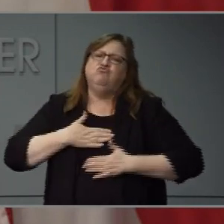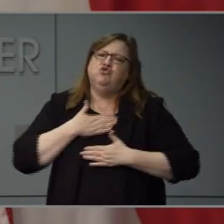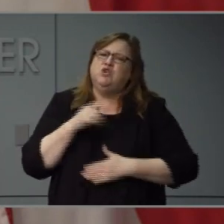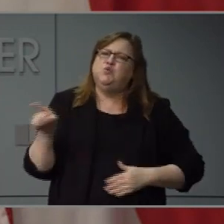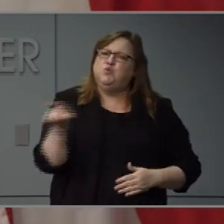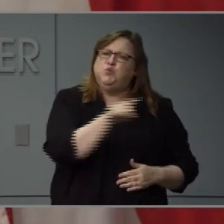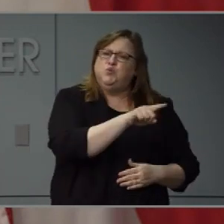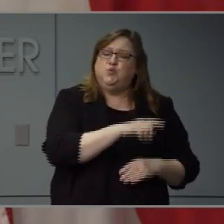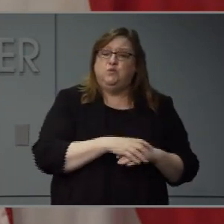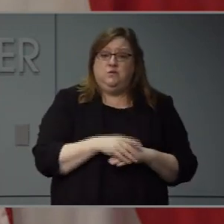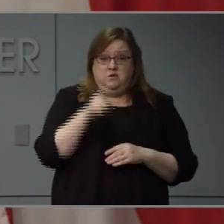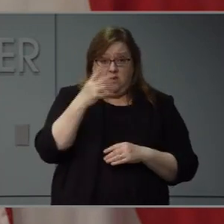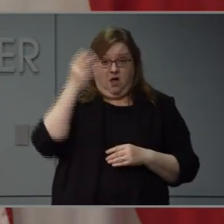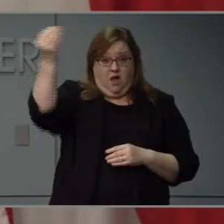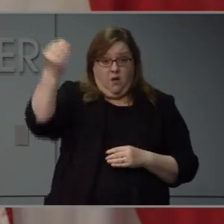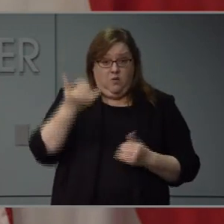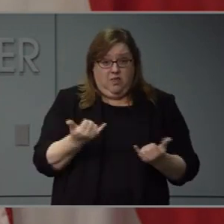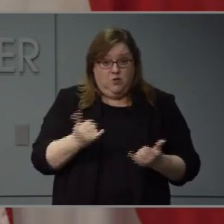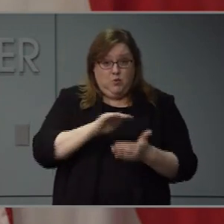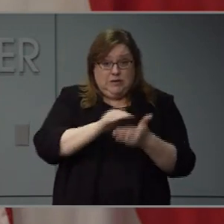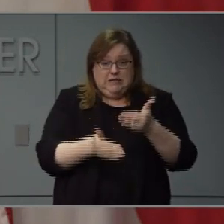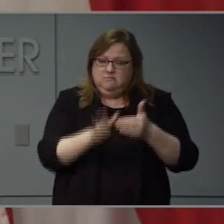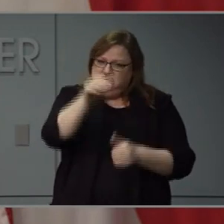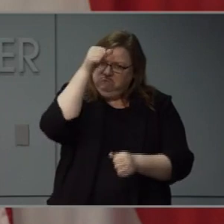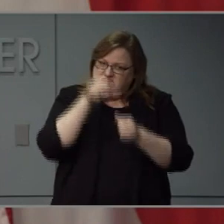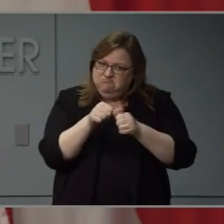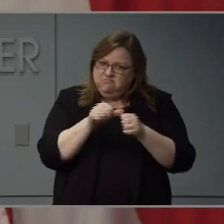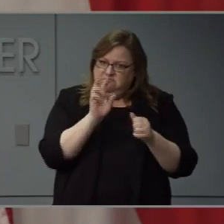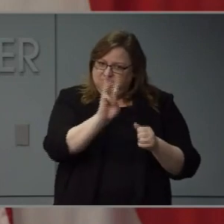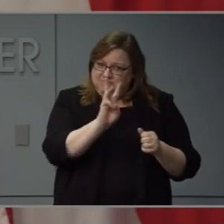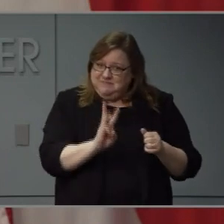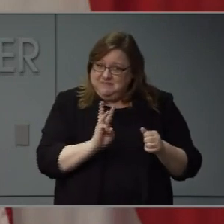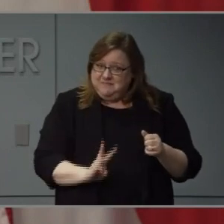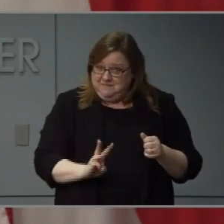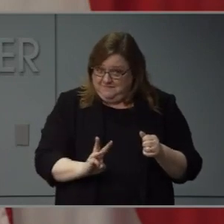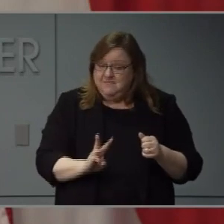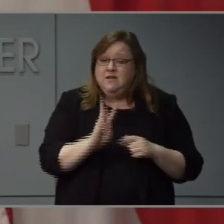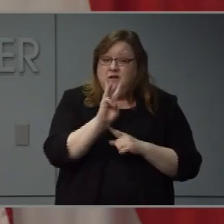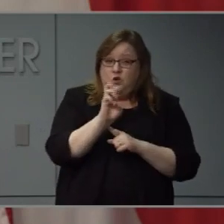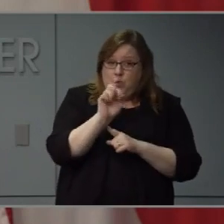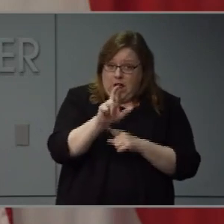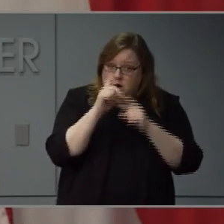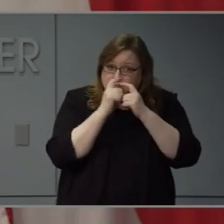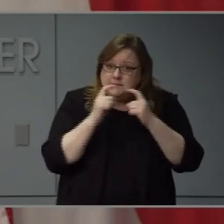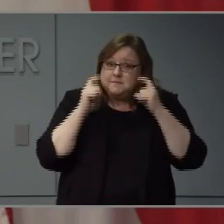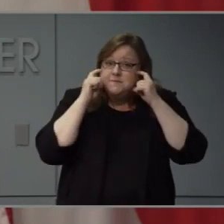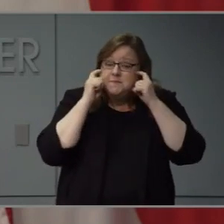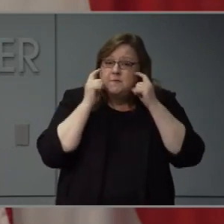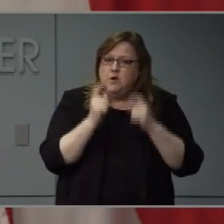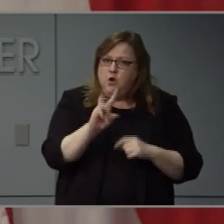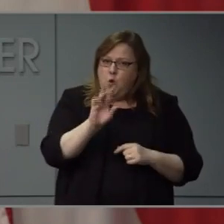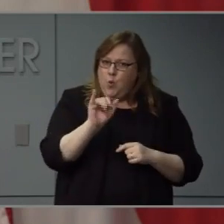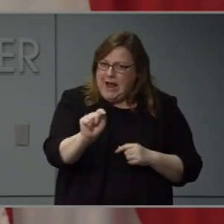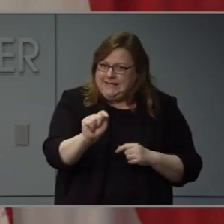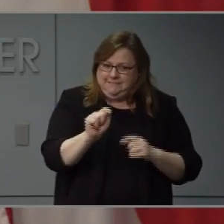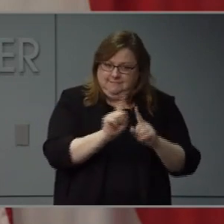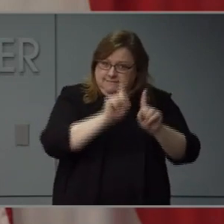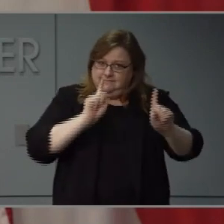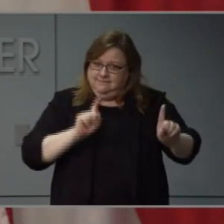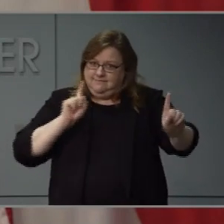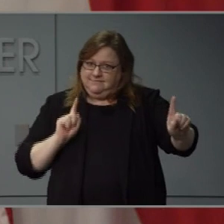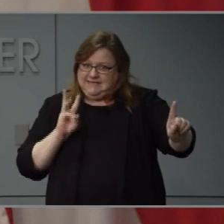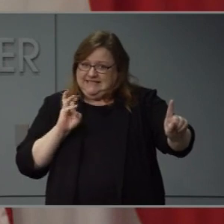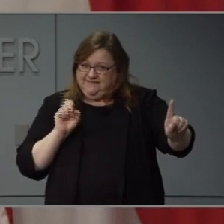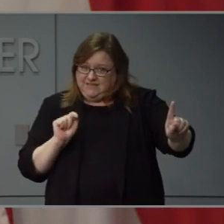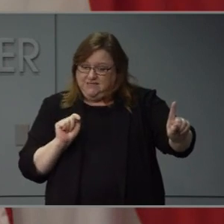3 W's. Wear a cloth face covering, wait at least 6 feet apart, and wash your hands often. That's